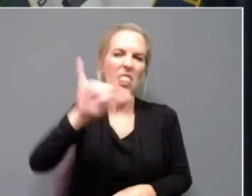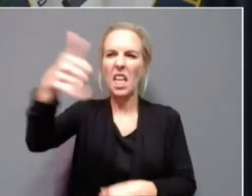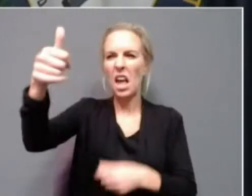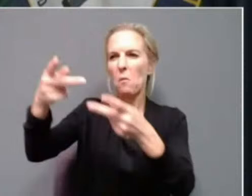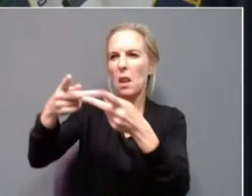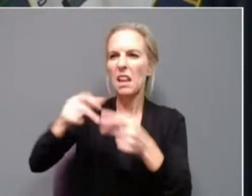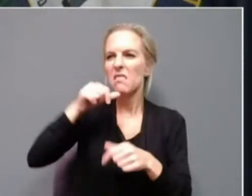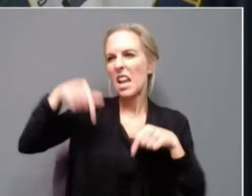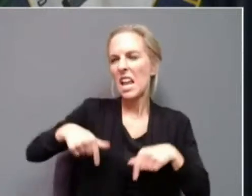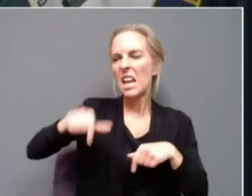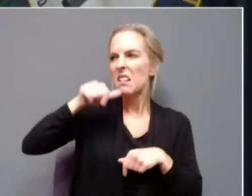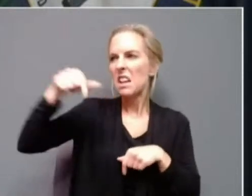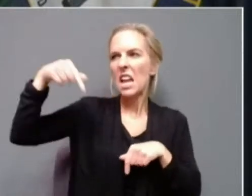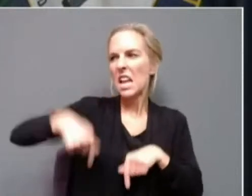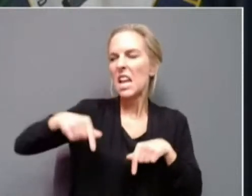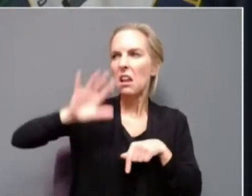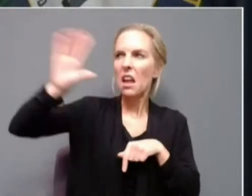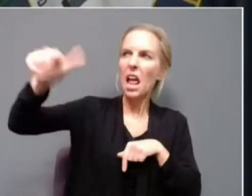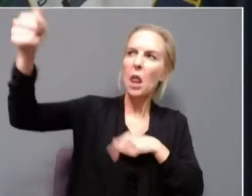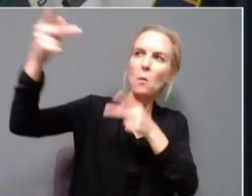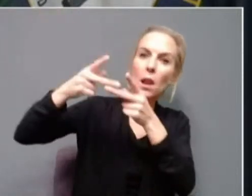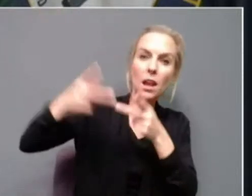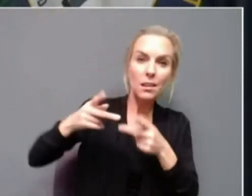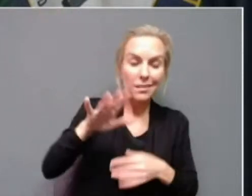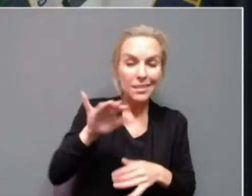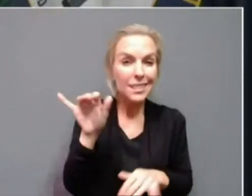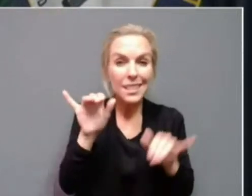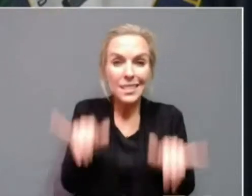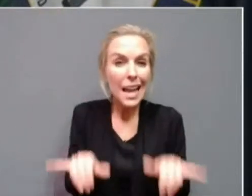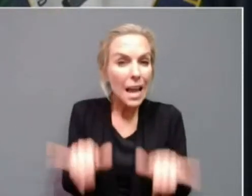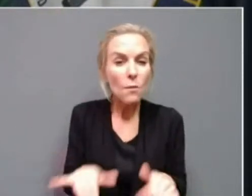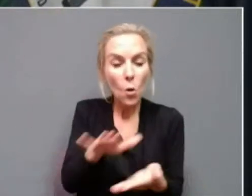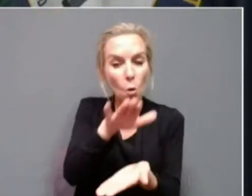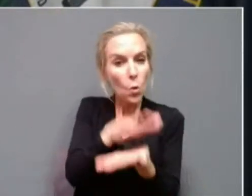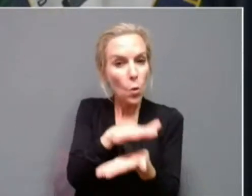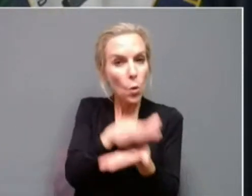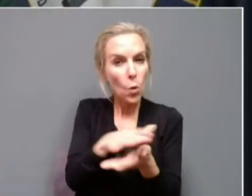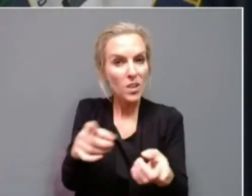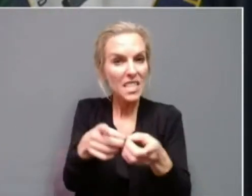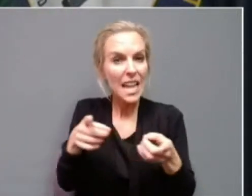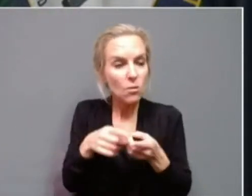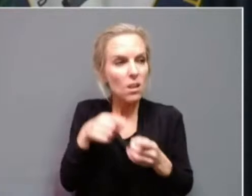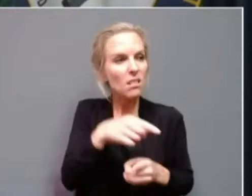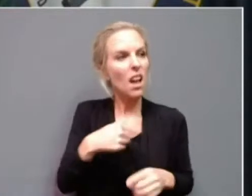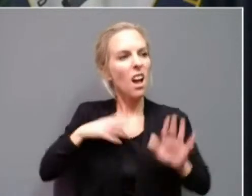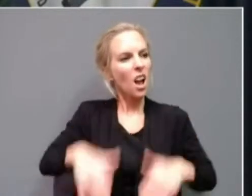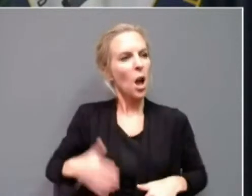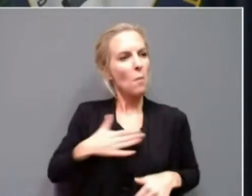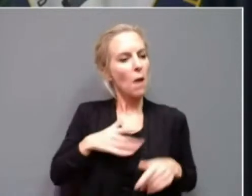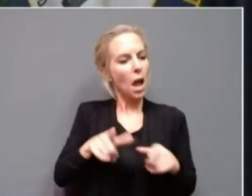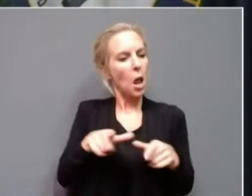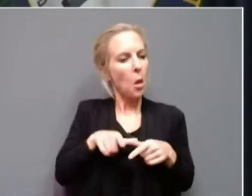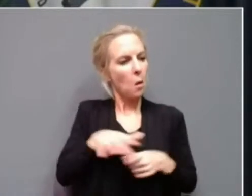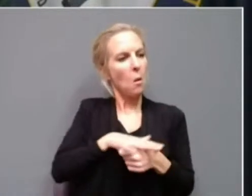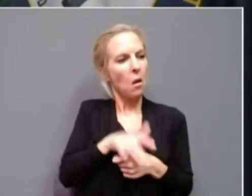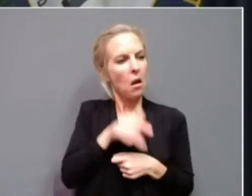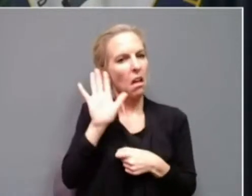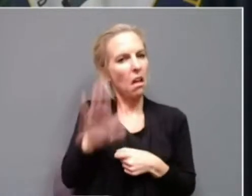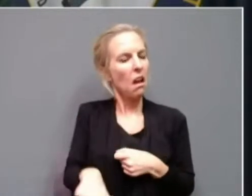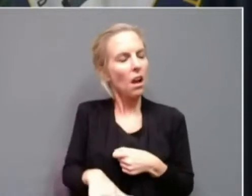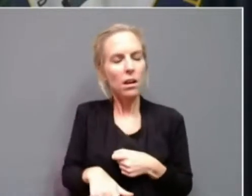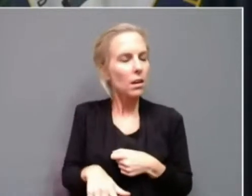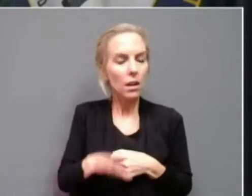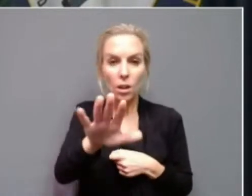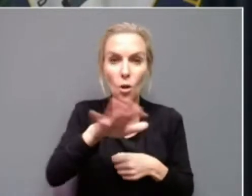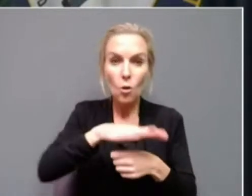I've had some folks on school decisions saying, well, I've got local data. Well, COVID isn't any different in your